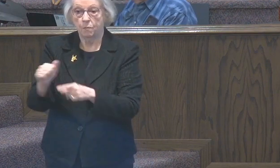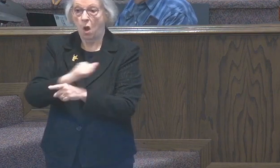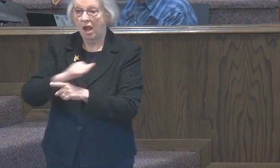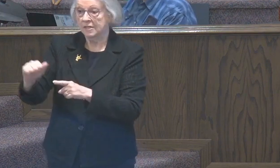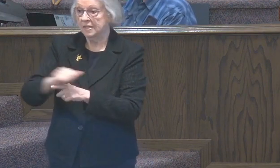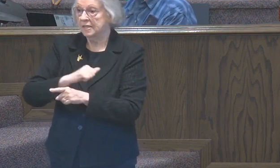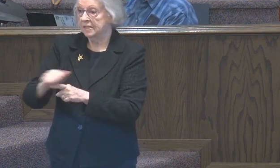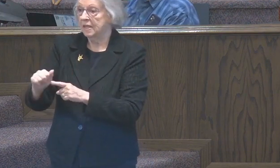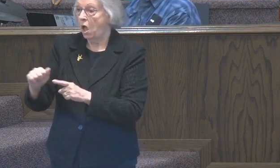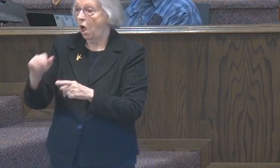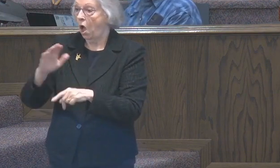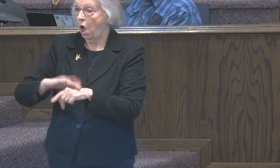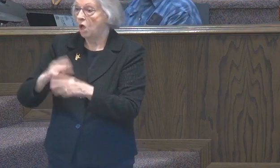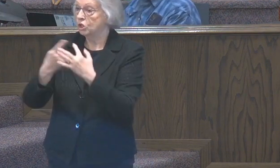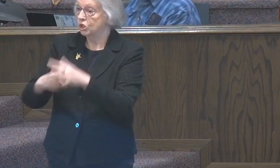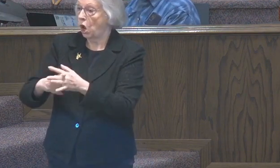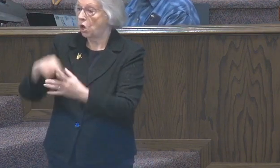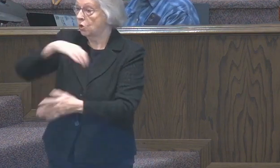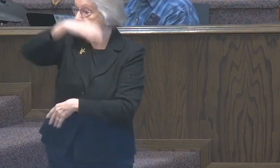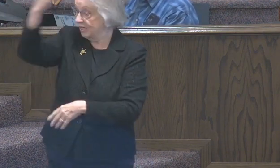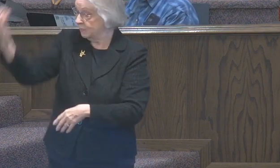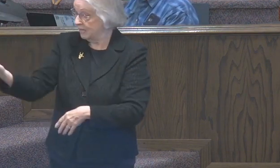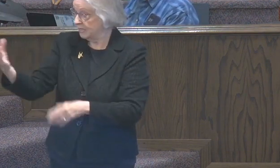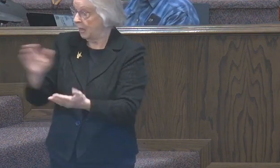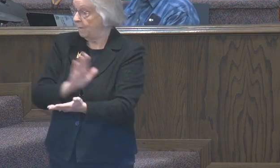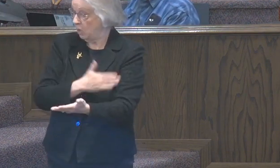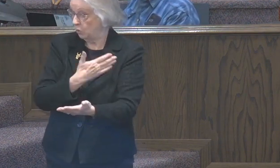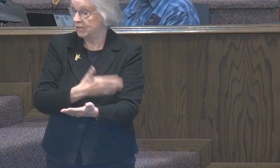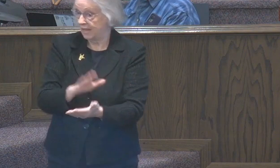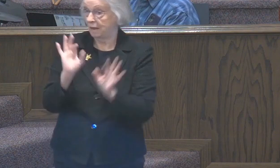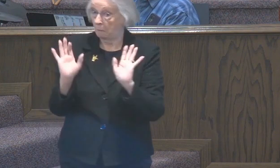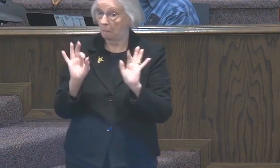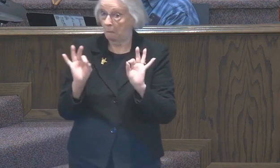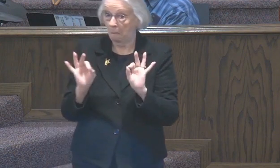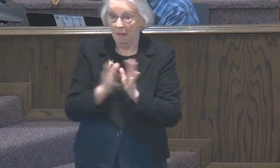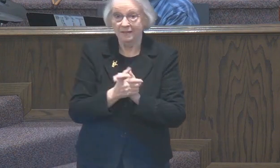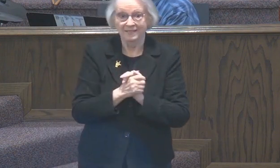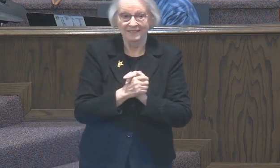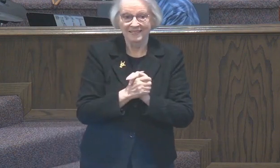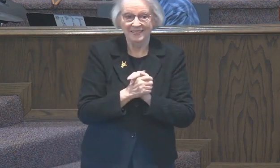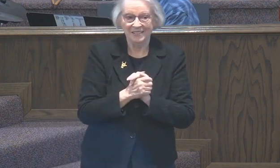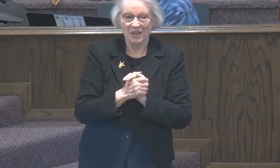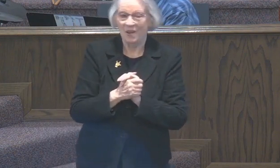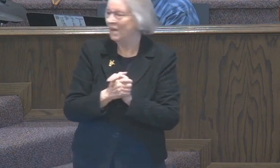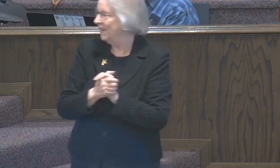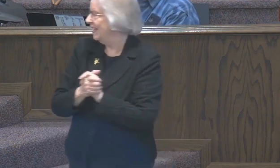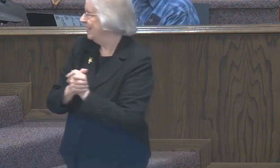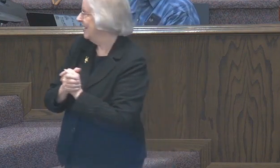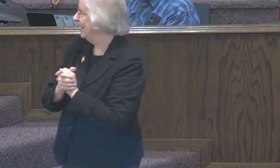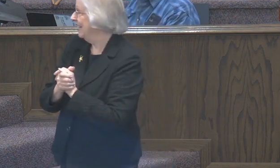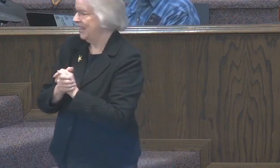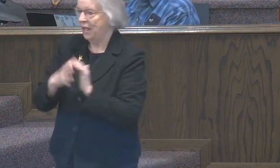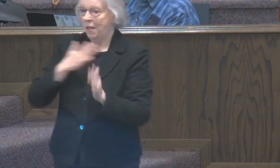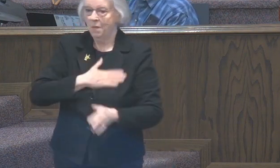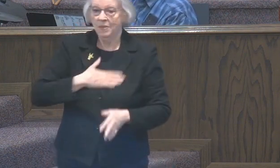on Christmas music. So we're getting close to that. So have a few things that we need to work on. So